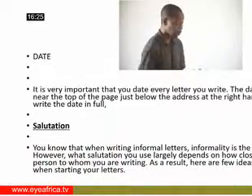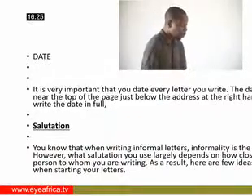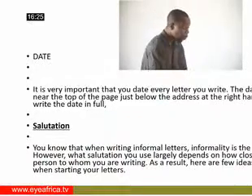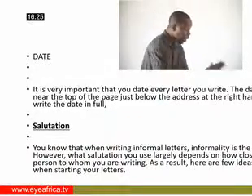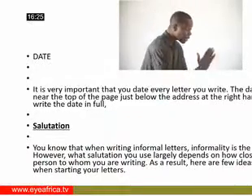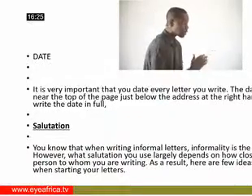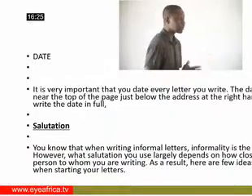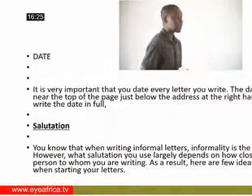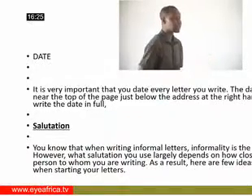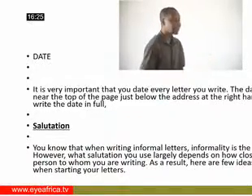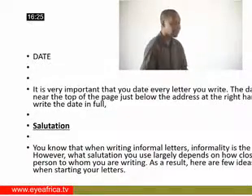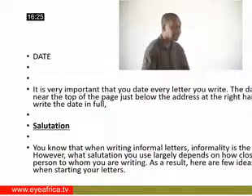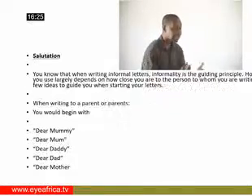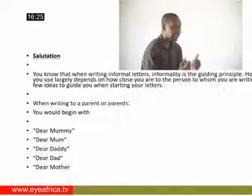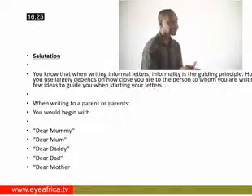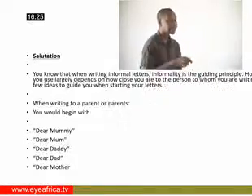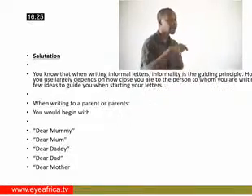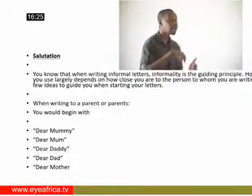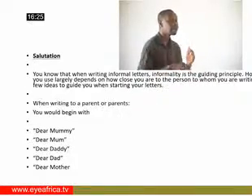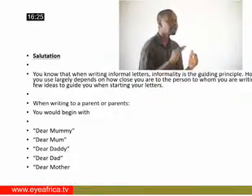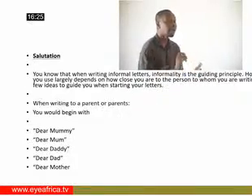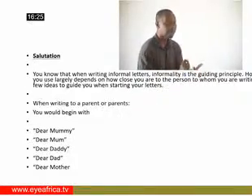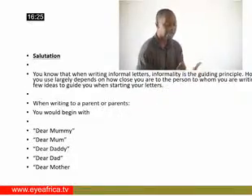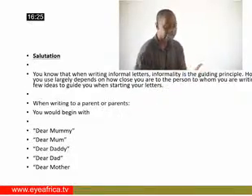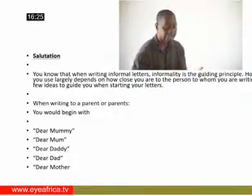informal letter.